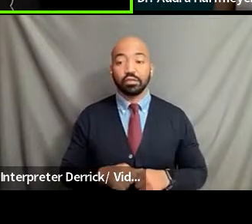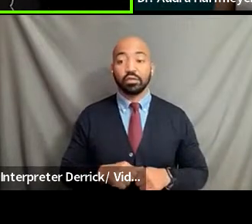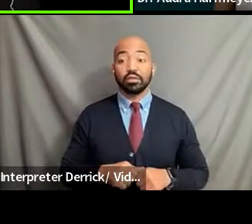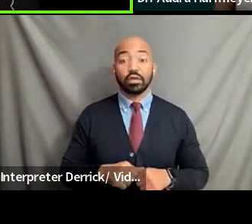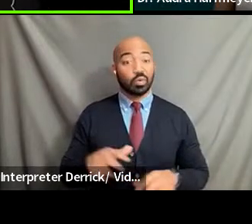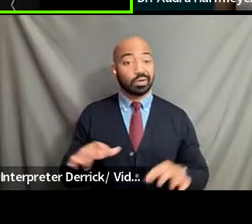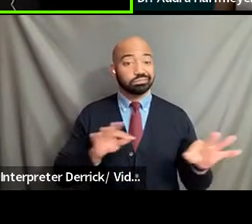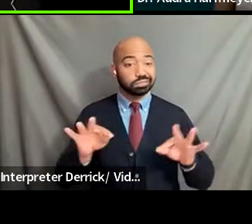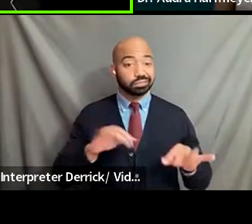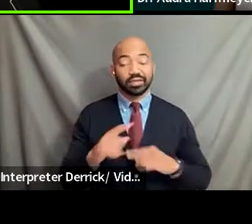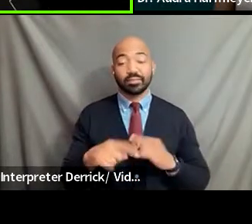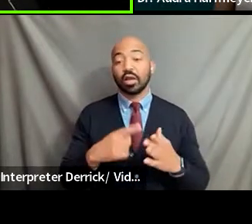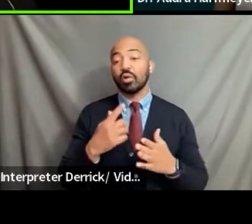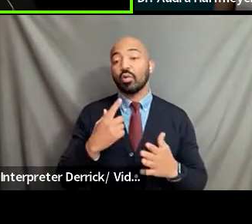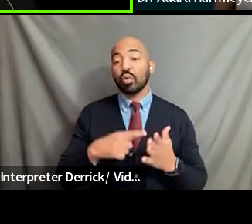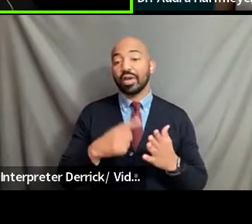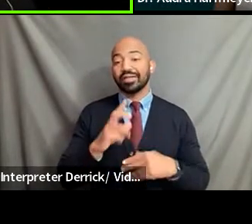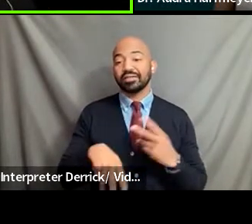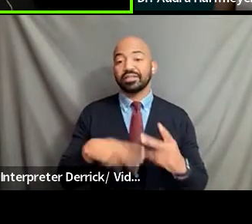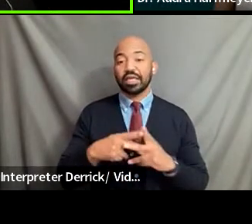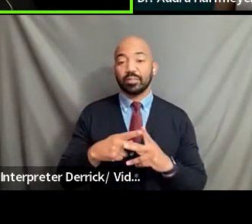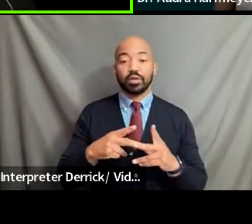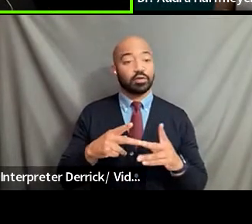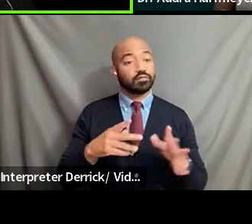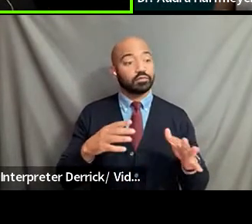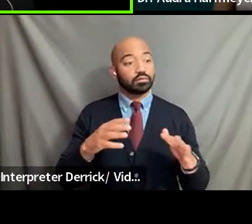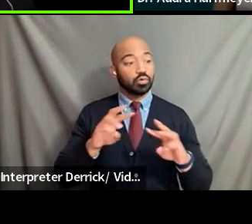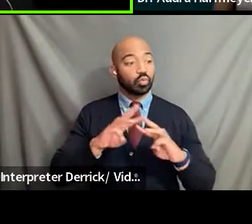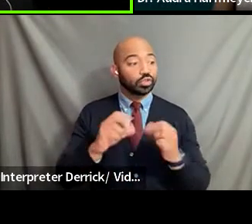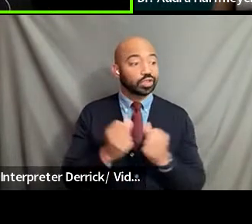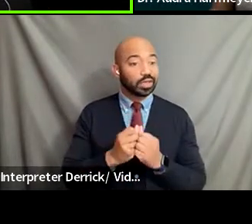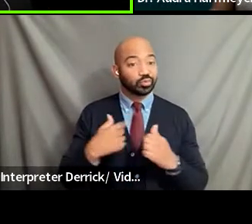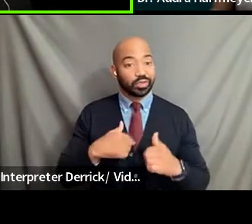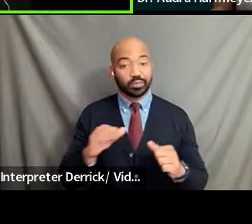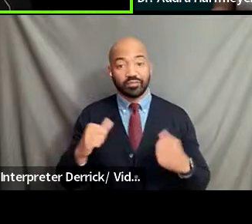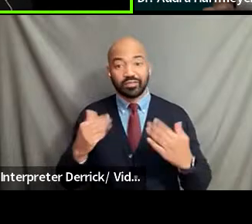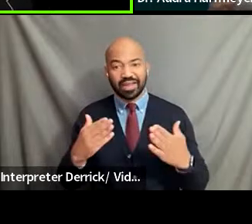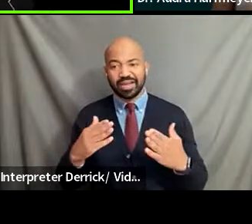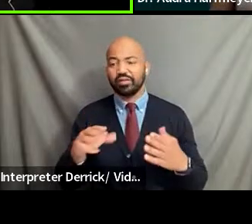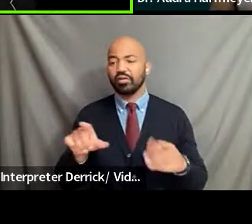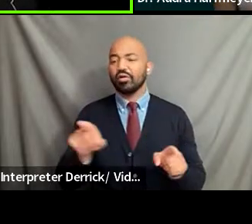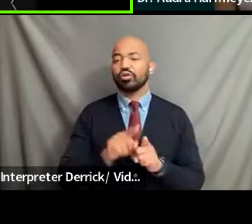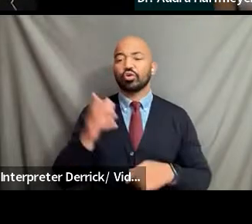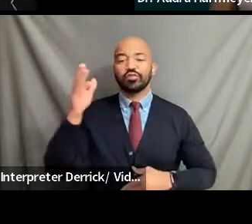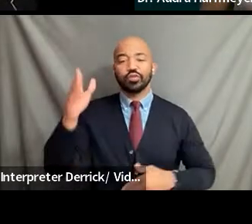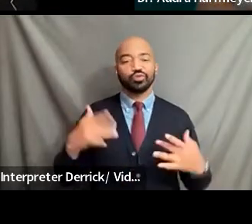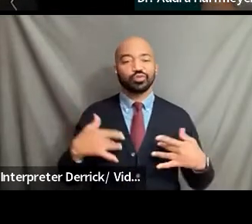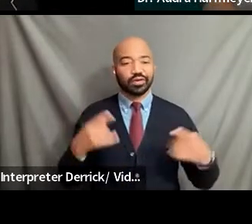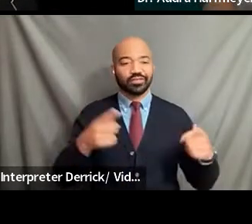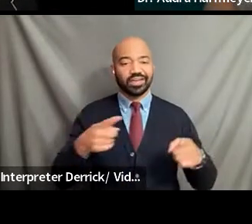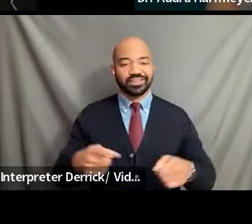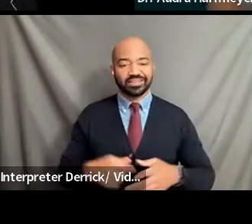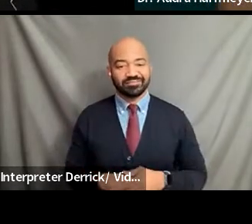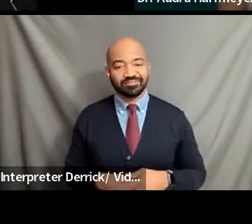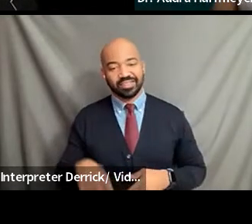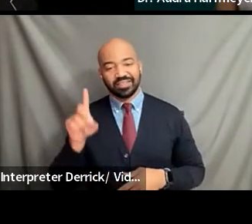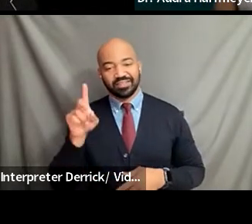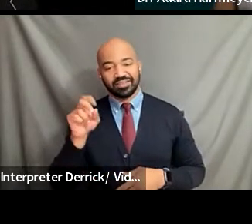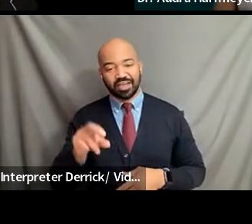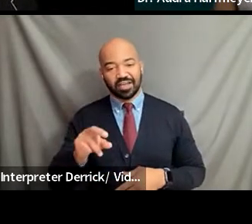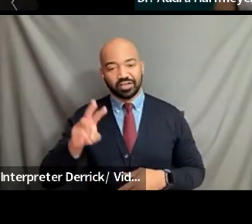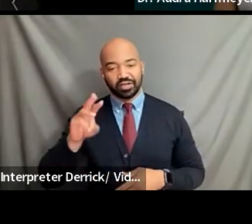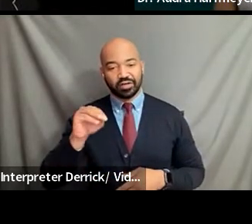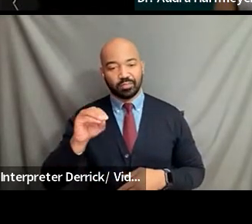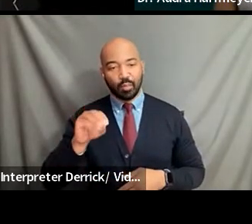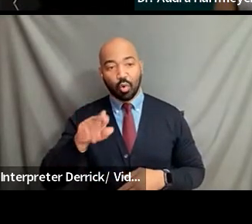type of workshops we're doing and our future events. So thank you. Thank you so much to A WOC Space.